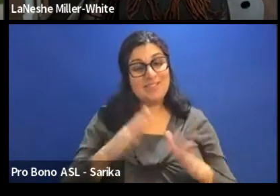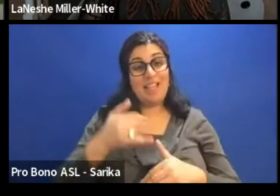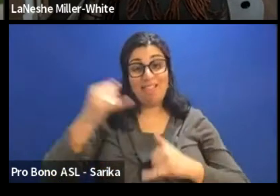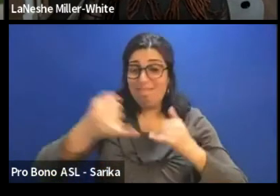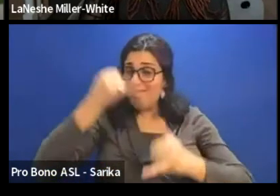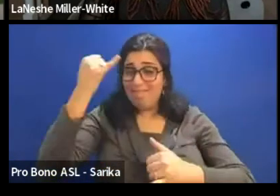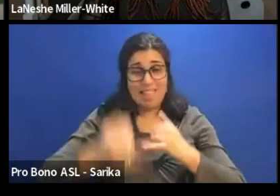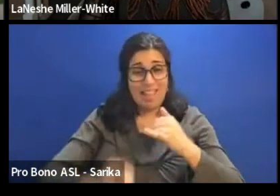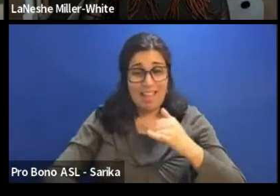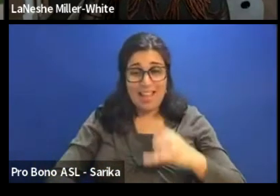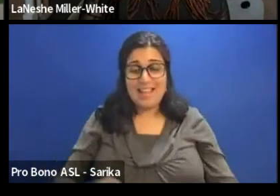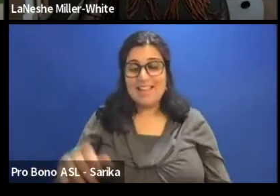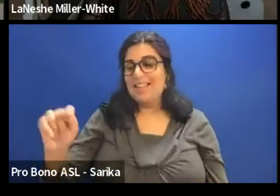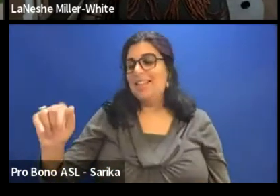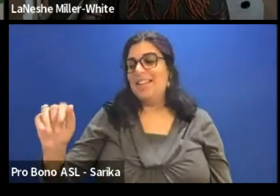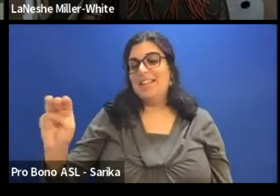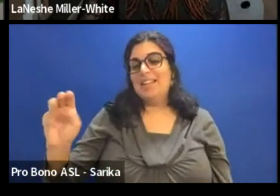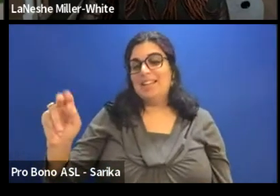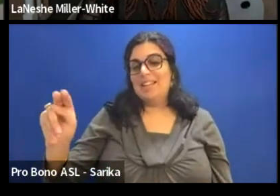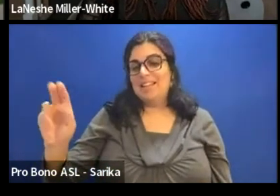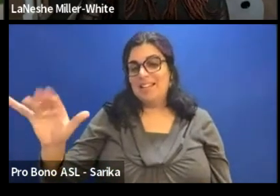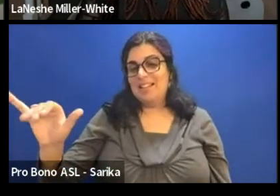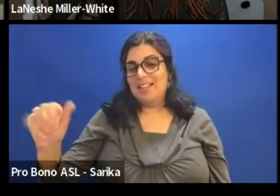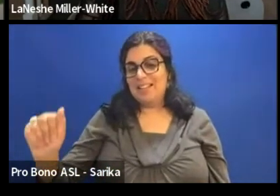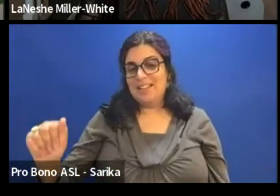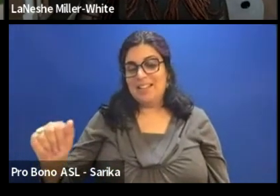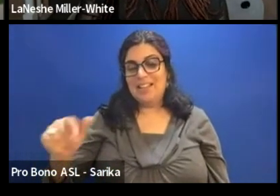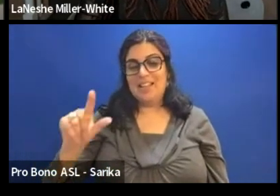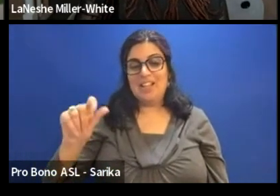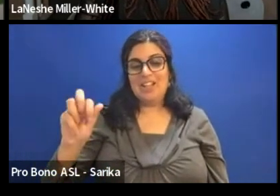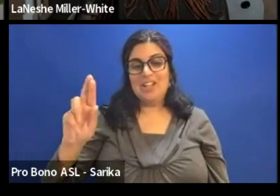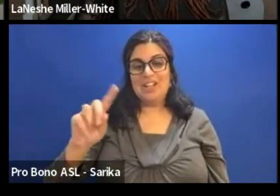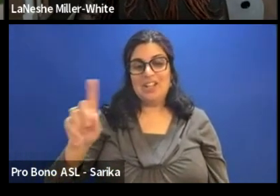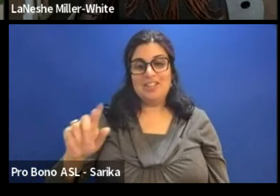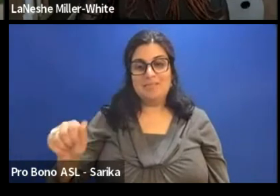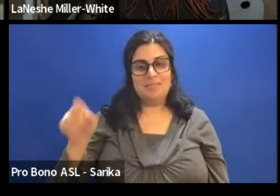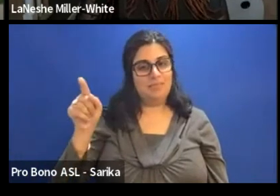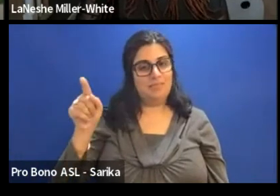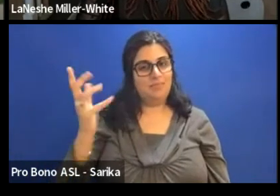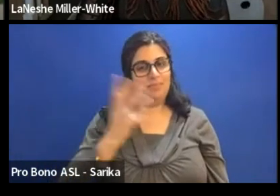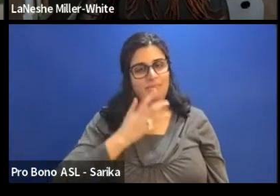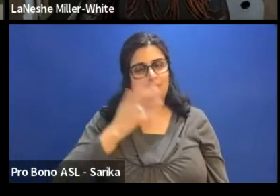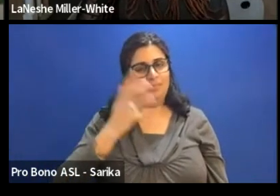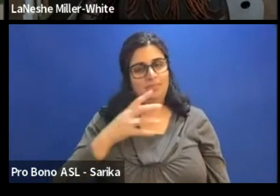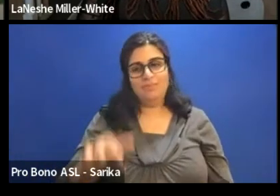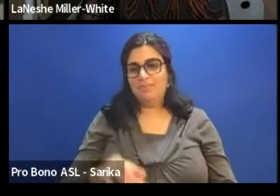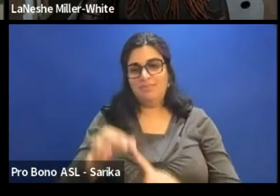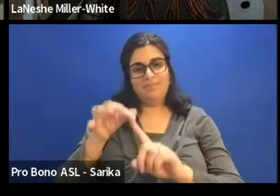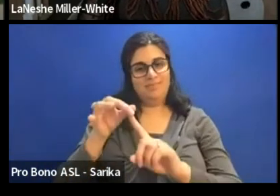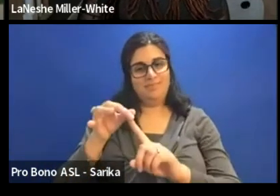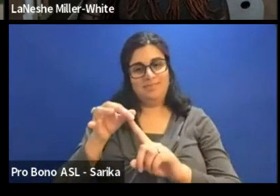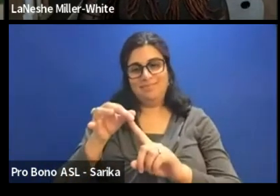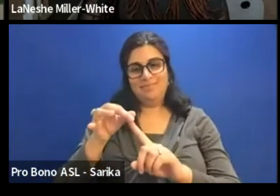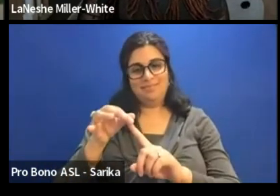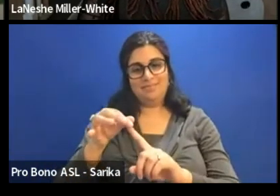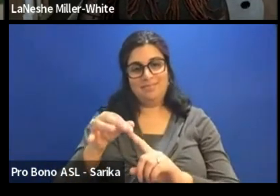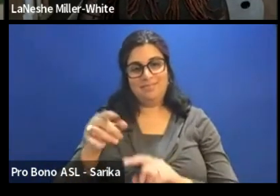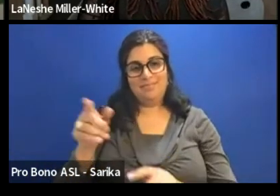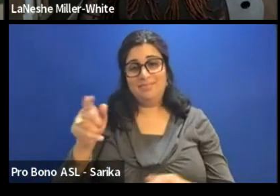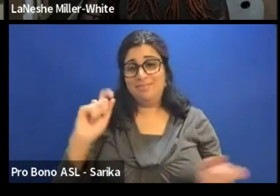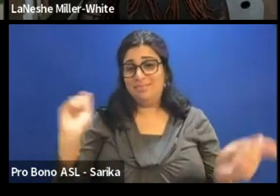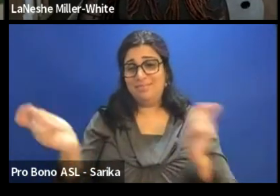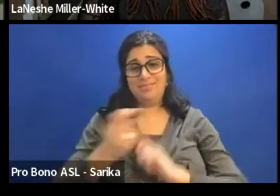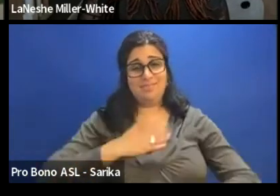not least, we have Tamanya Garza. This panelist is extremely special to me. Tamanya, you've changed my